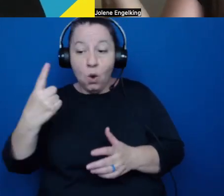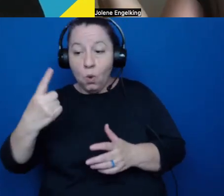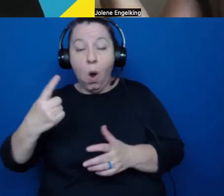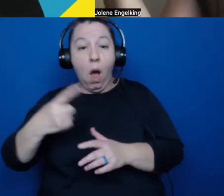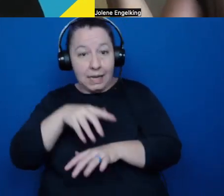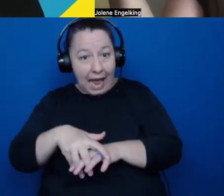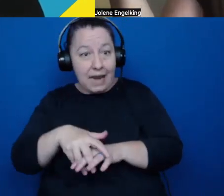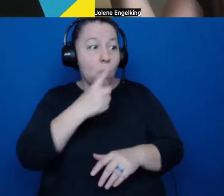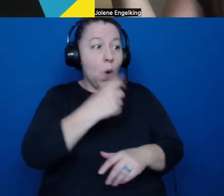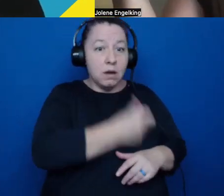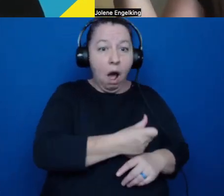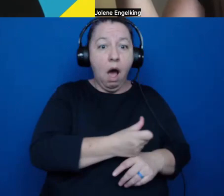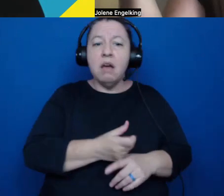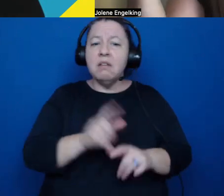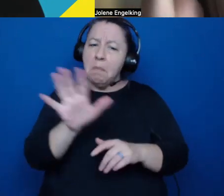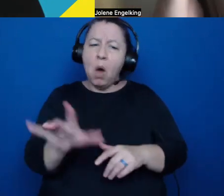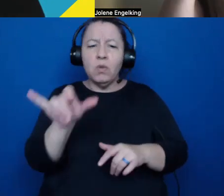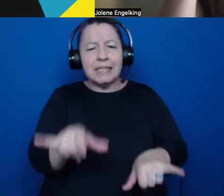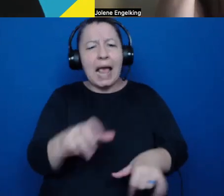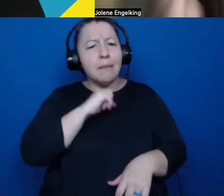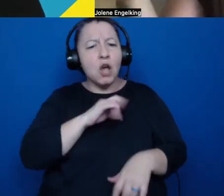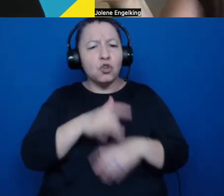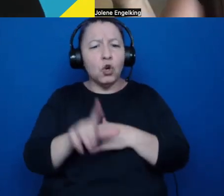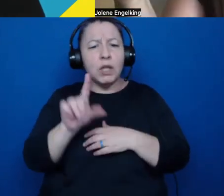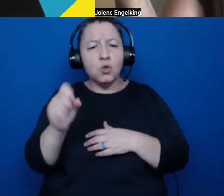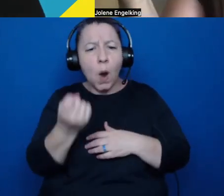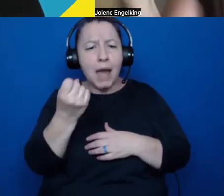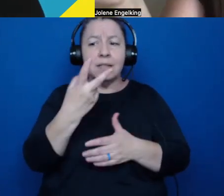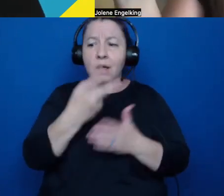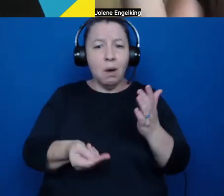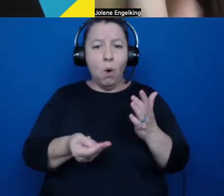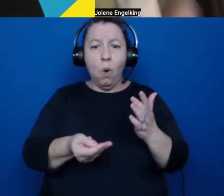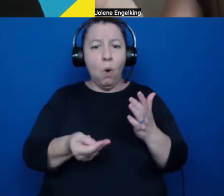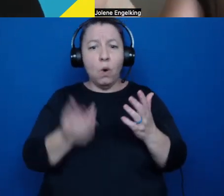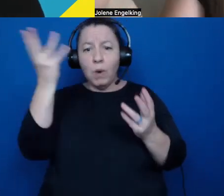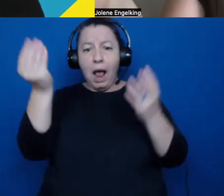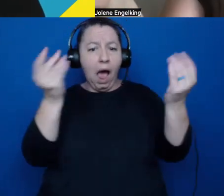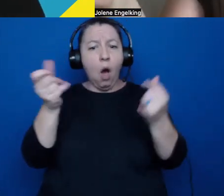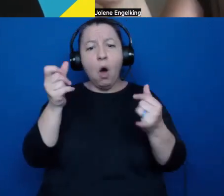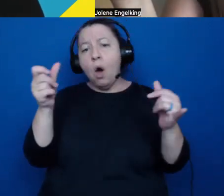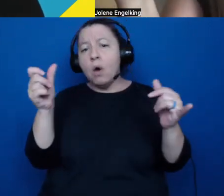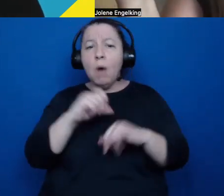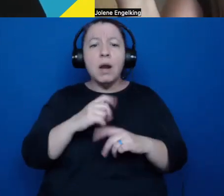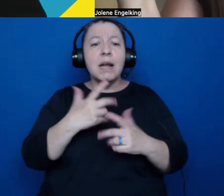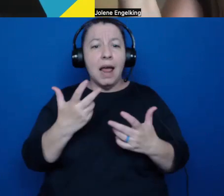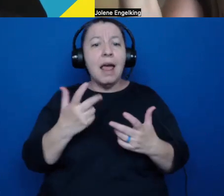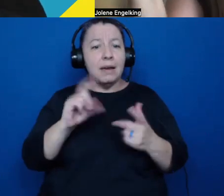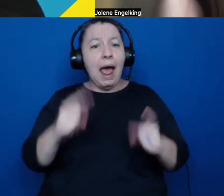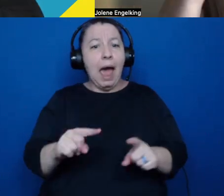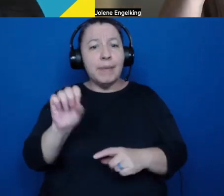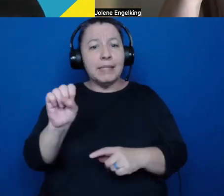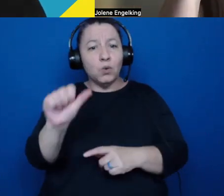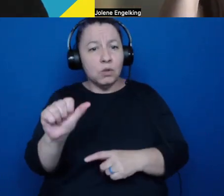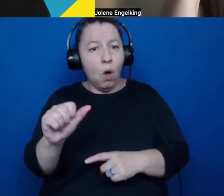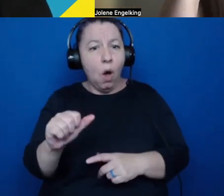both about the same age, early 20s, and both had been out partying and they were both sexually assaulted. But